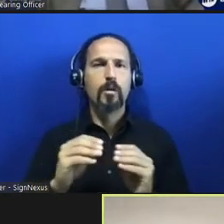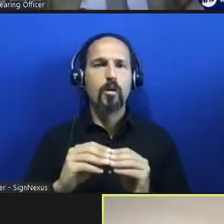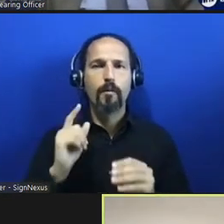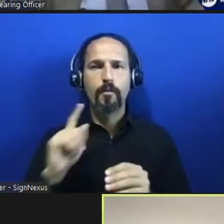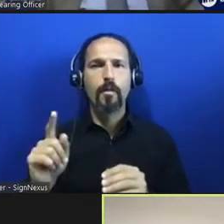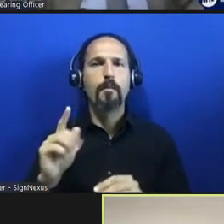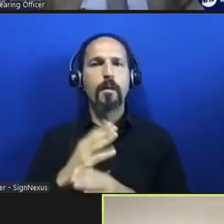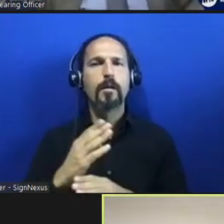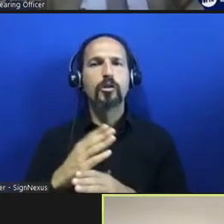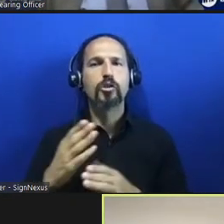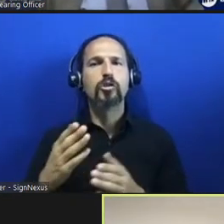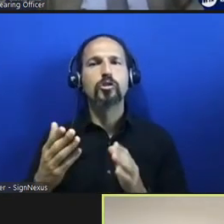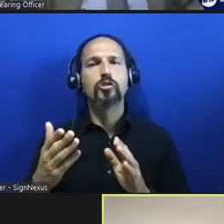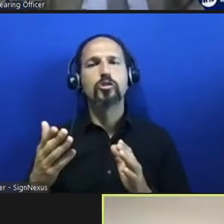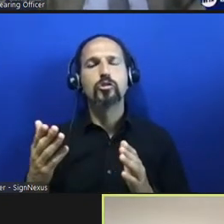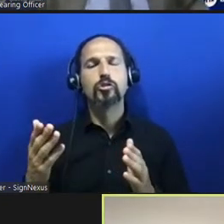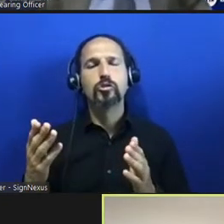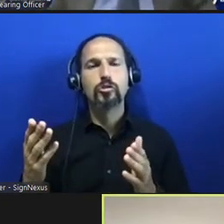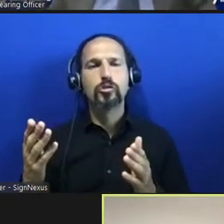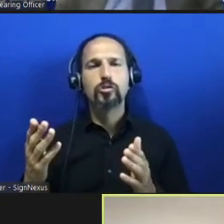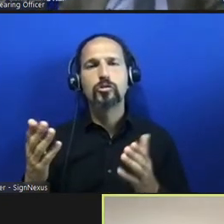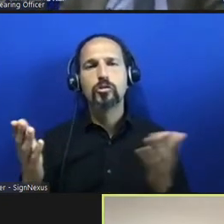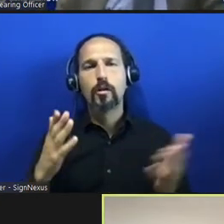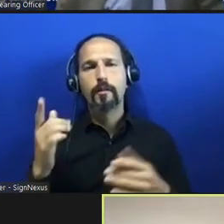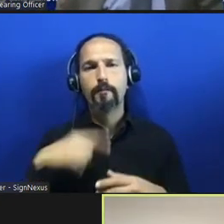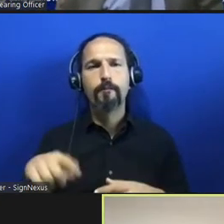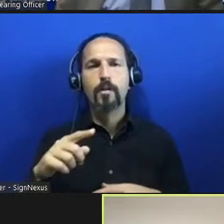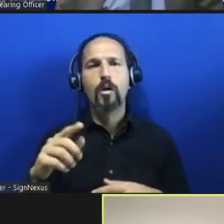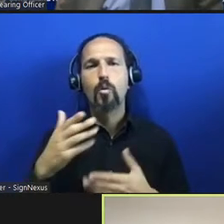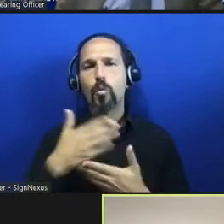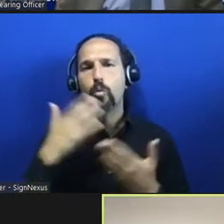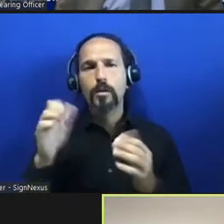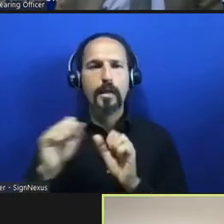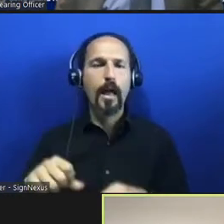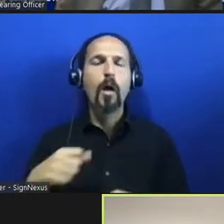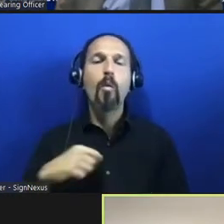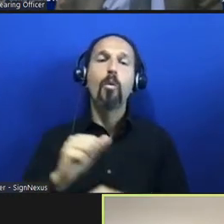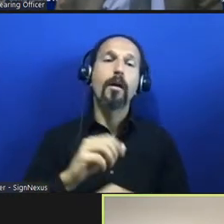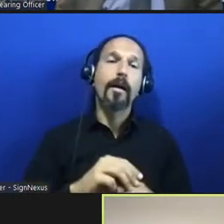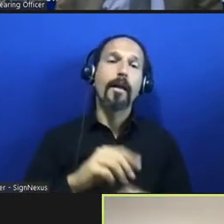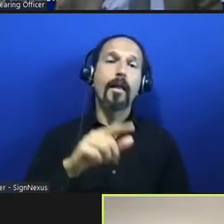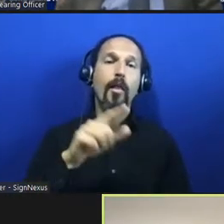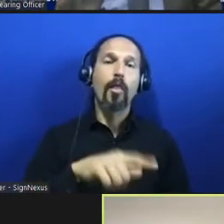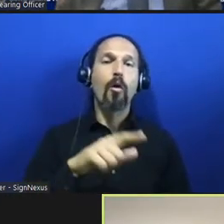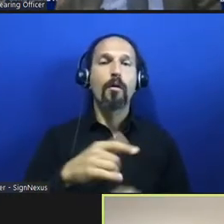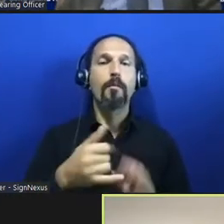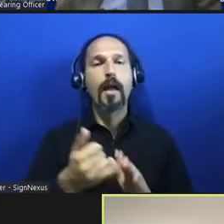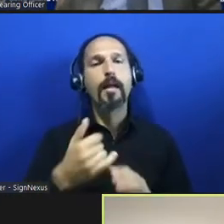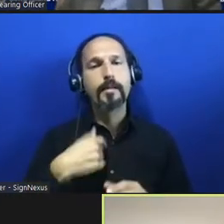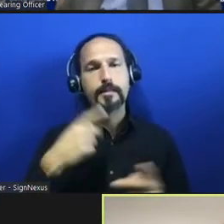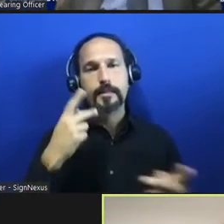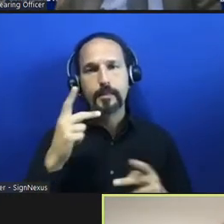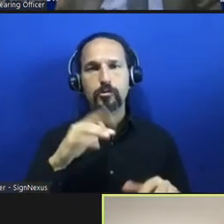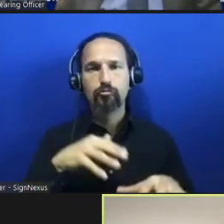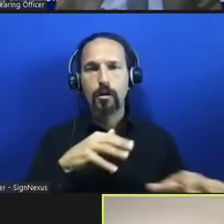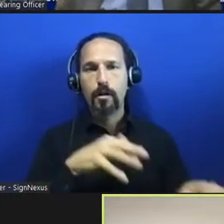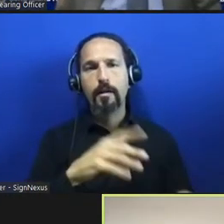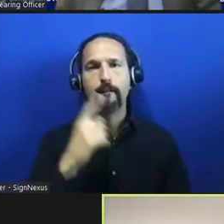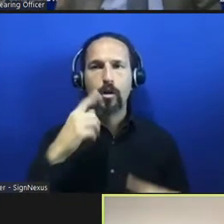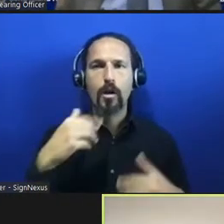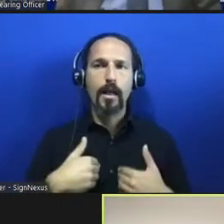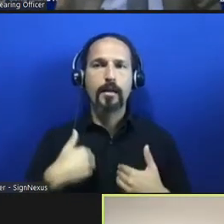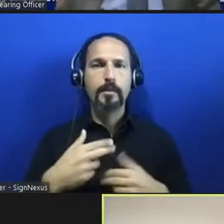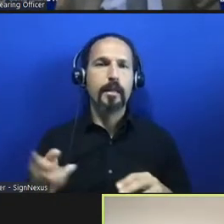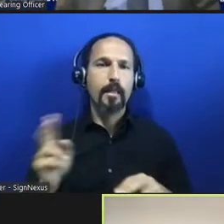particularly for Outer Borough Transit deserts I live and work in lower Manhattan and I deal with the impacts of congestion every day my risk for asthma is